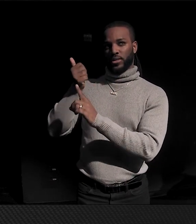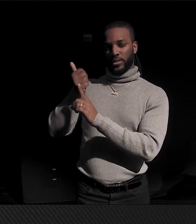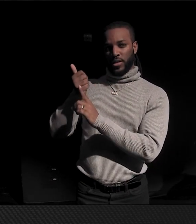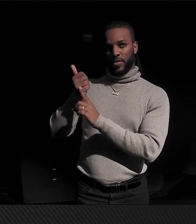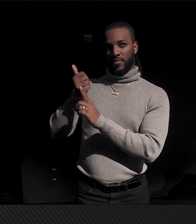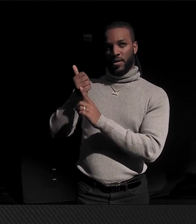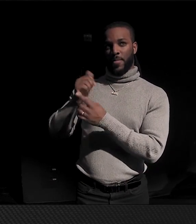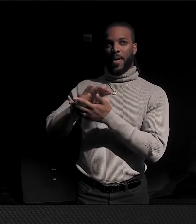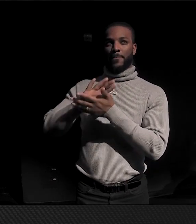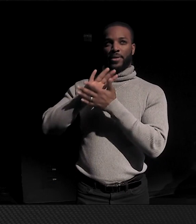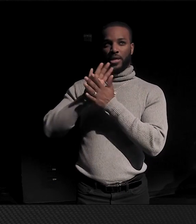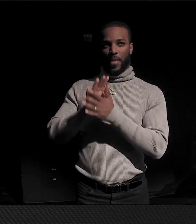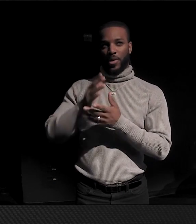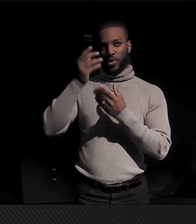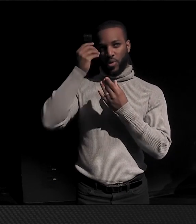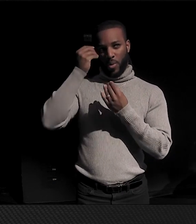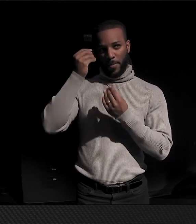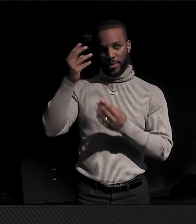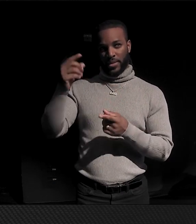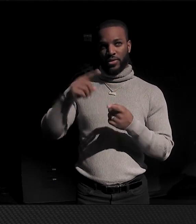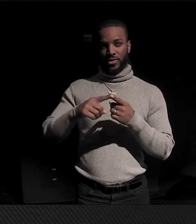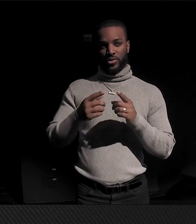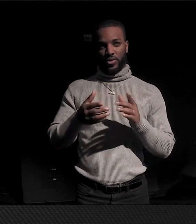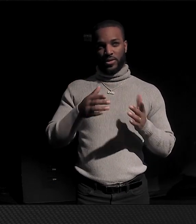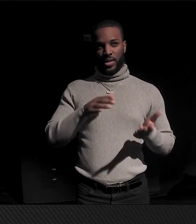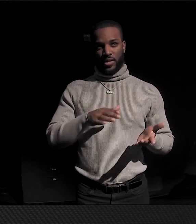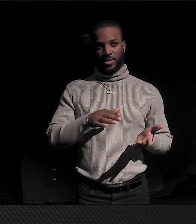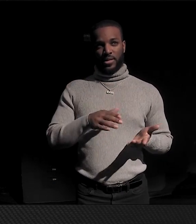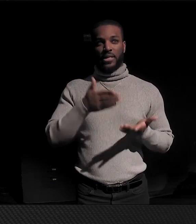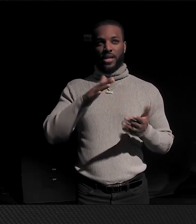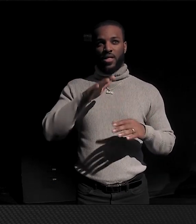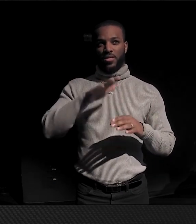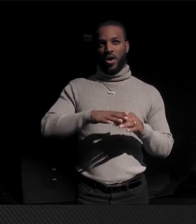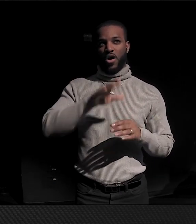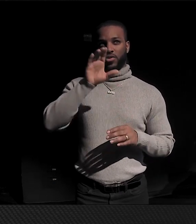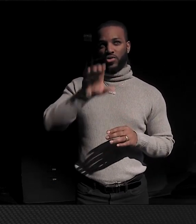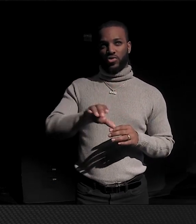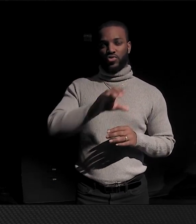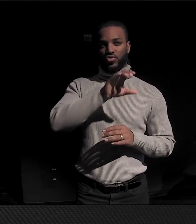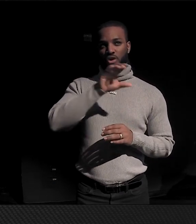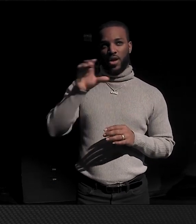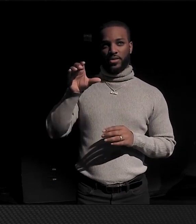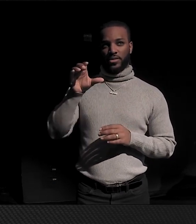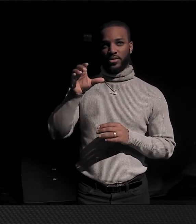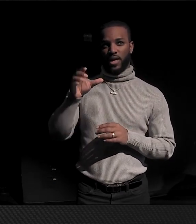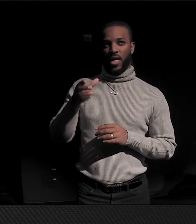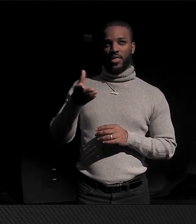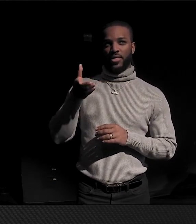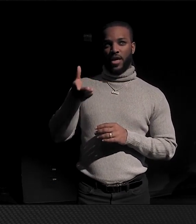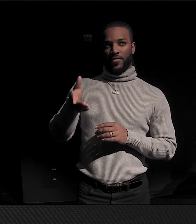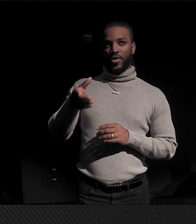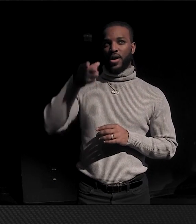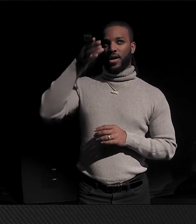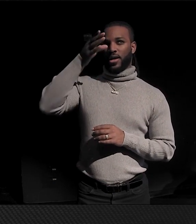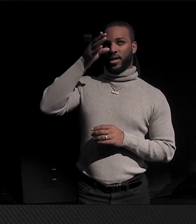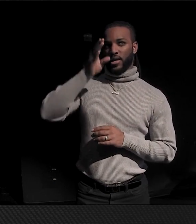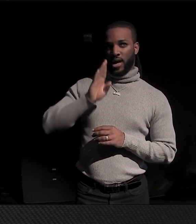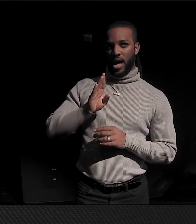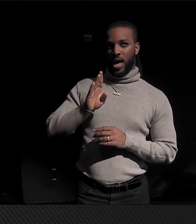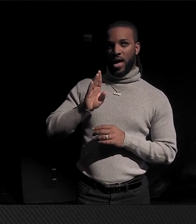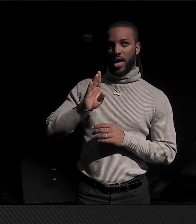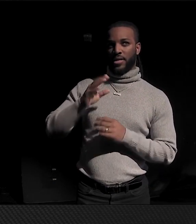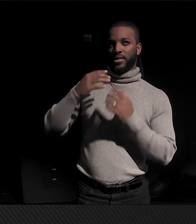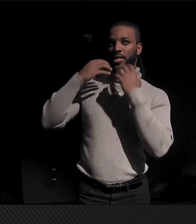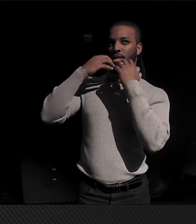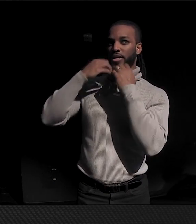becoming obedient to death, even death on a cross. Therefore, God exalted